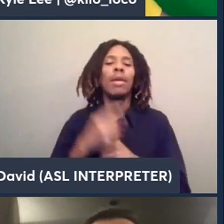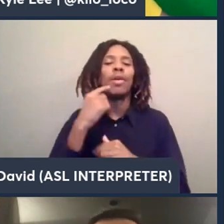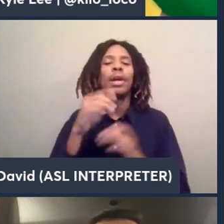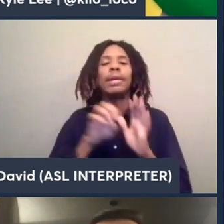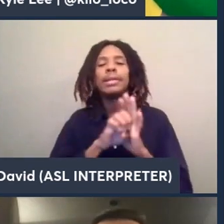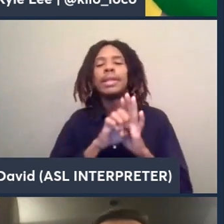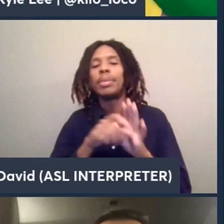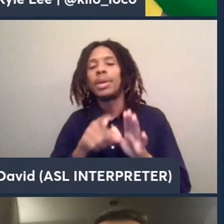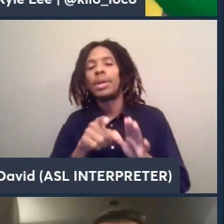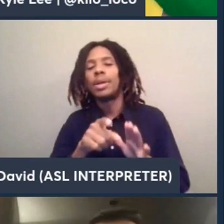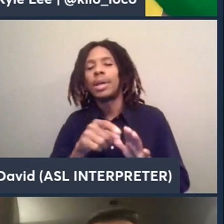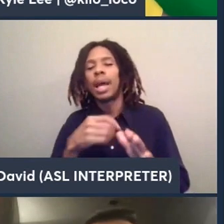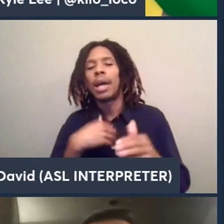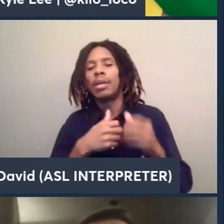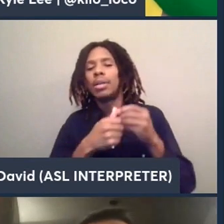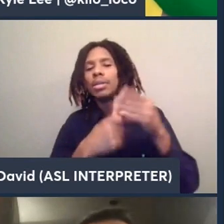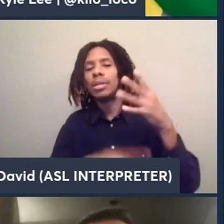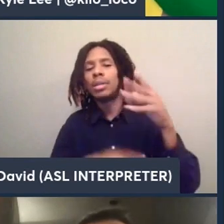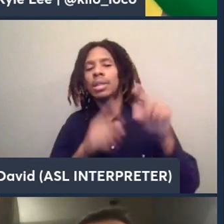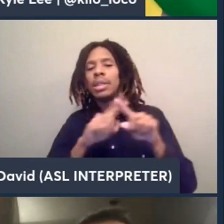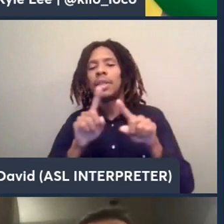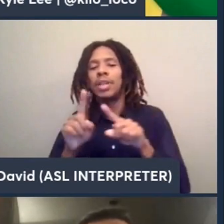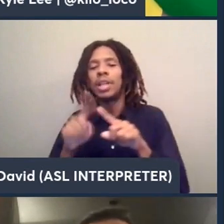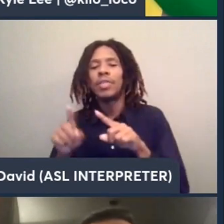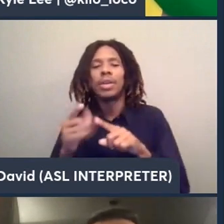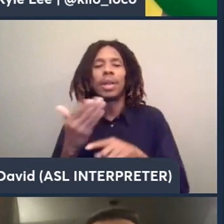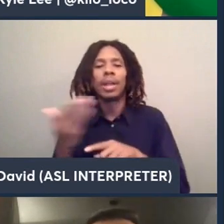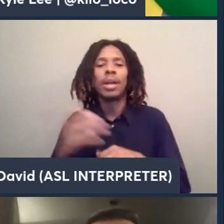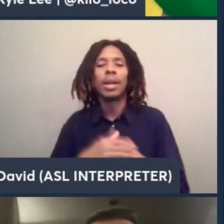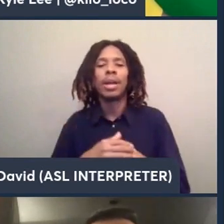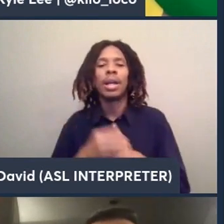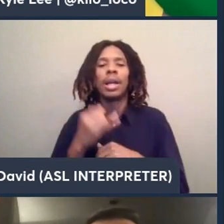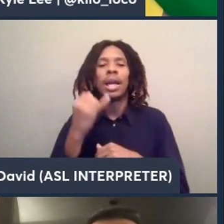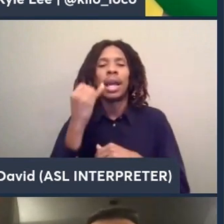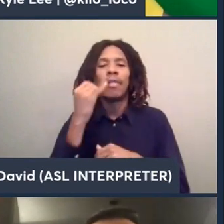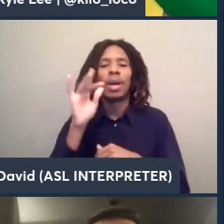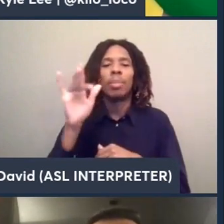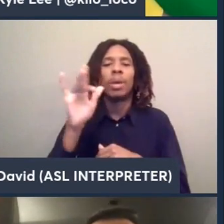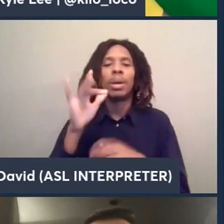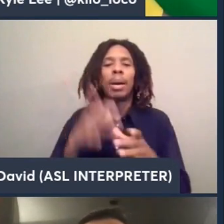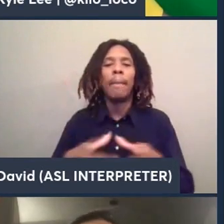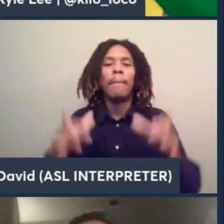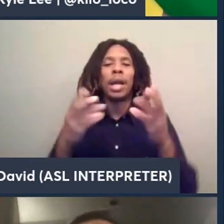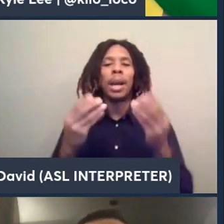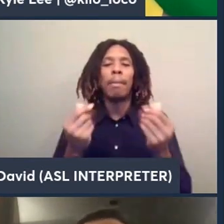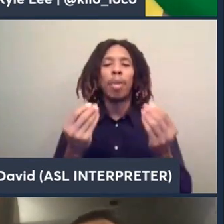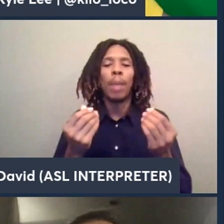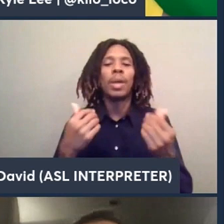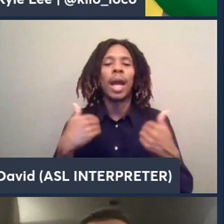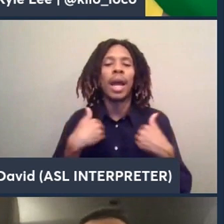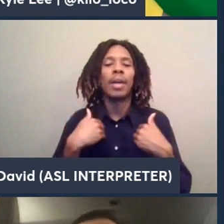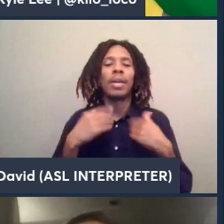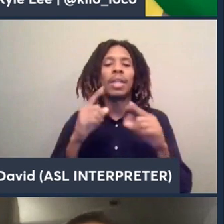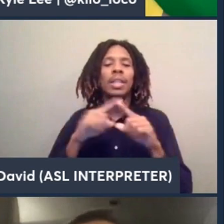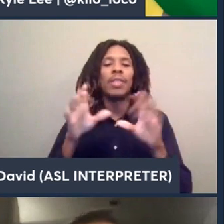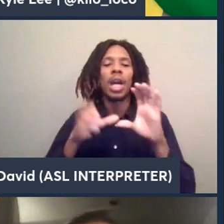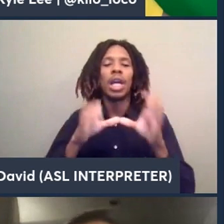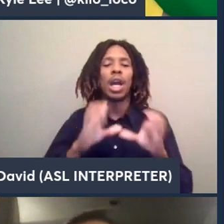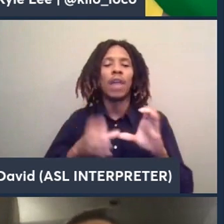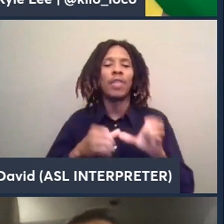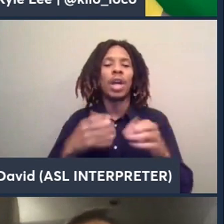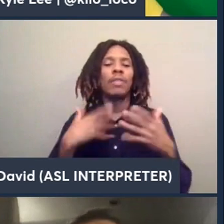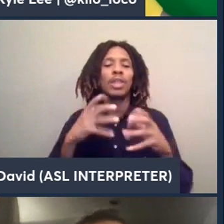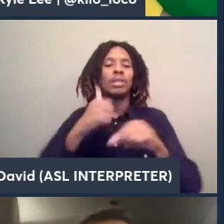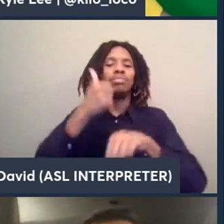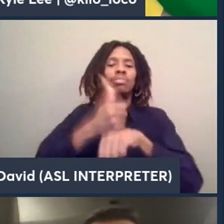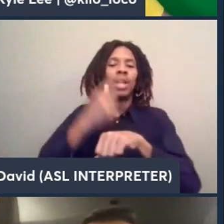this bucket, I have a ton of different objects. If I go to my bucket properties, I have different configurations that I have set for